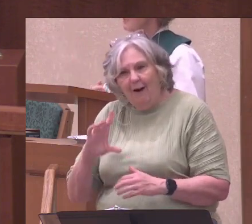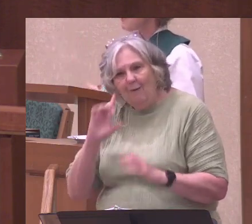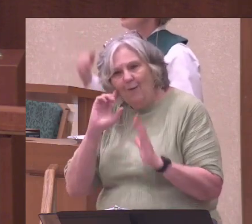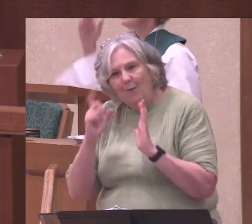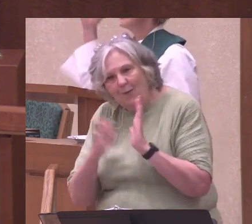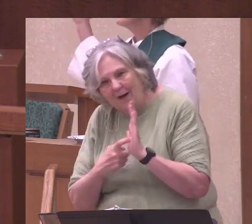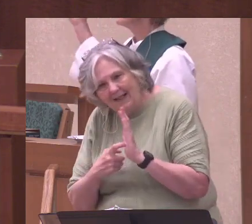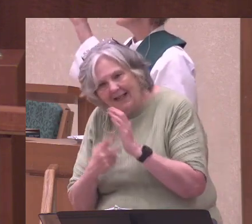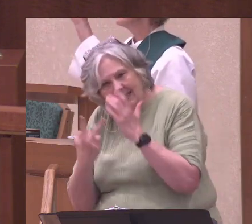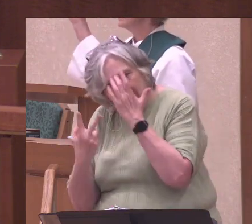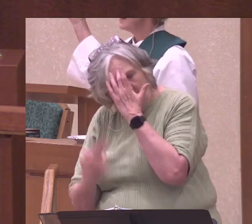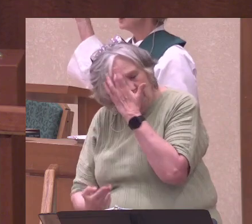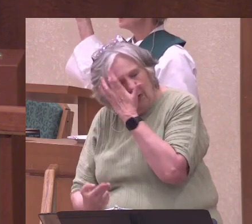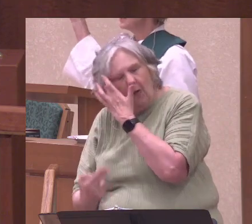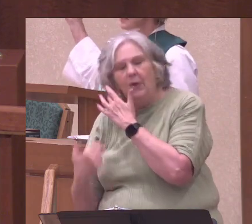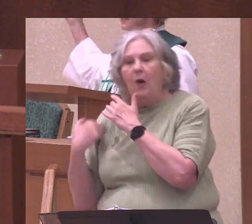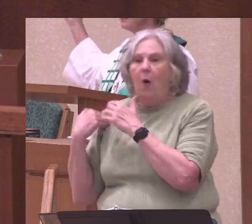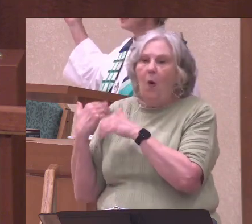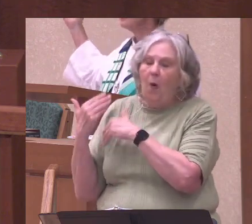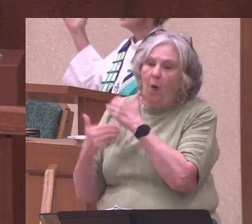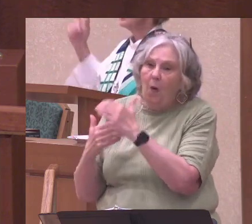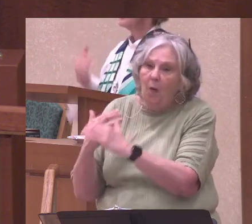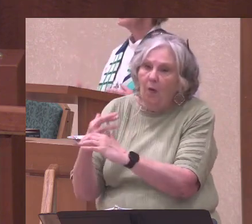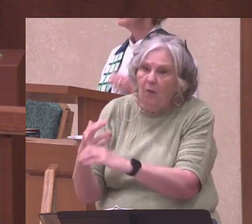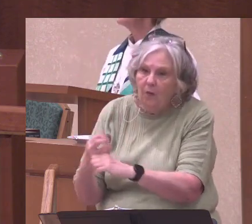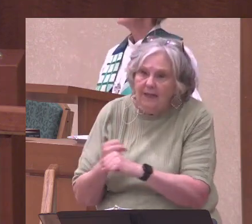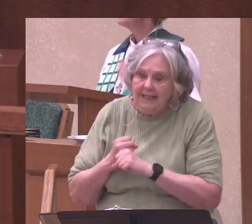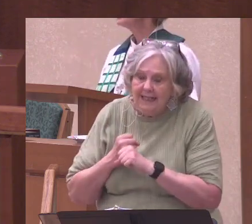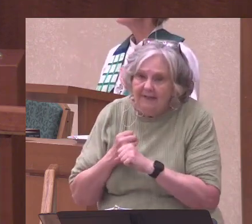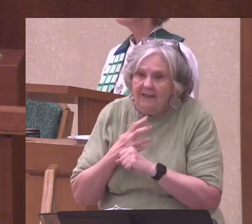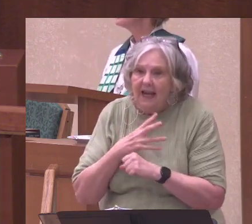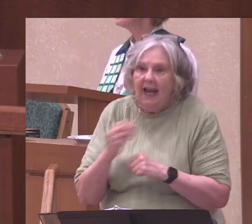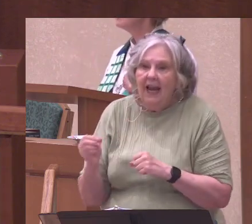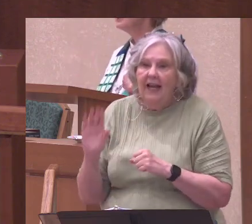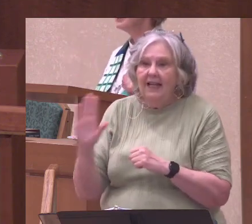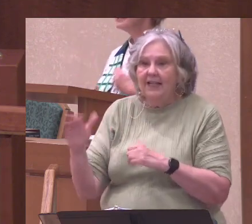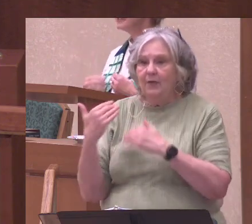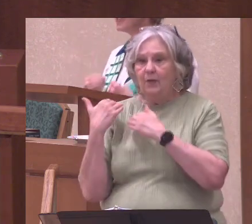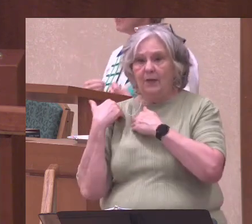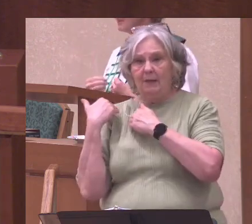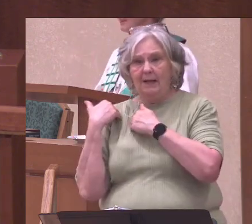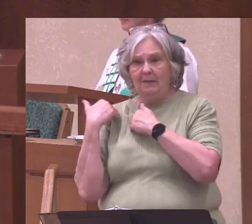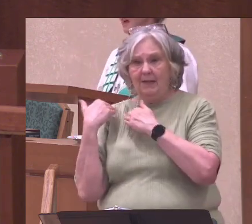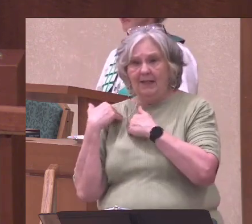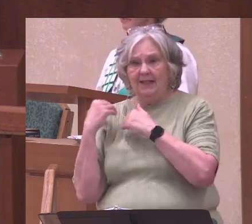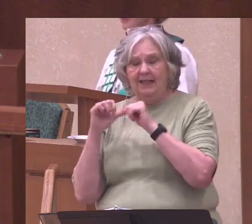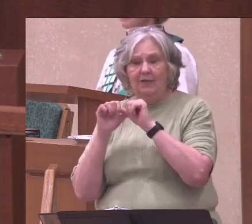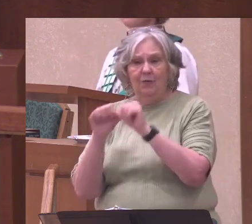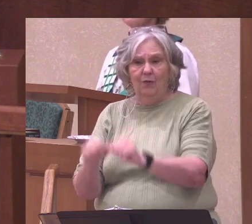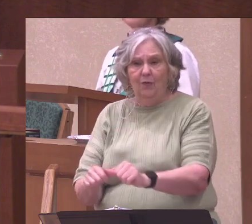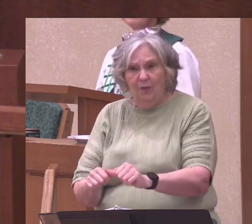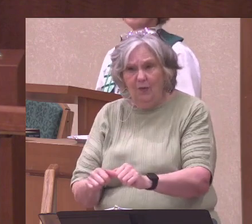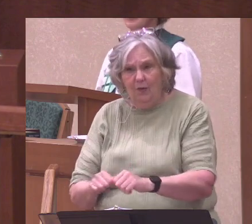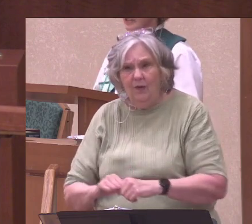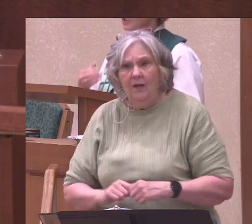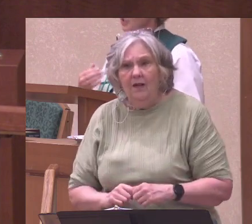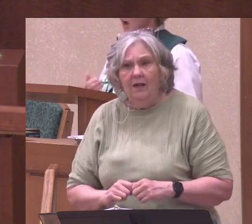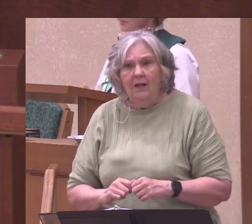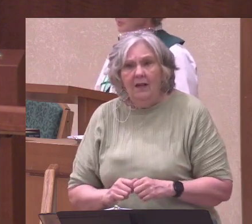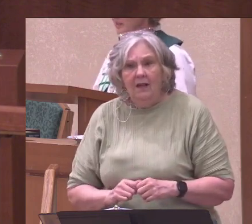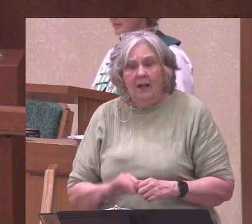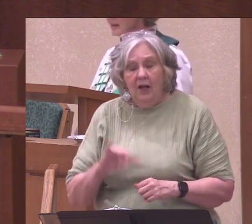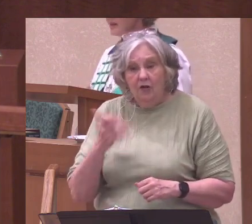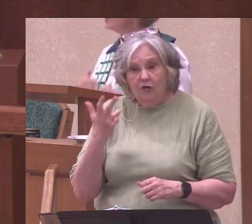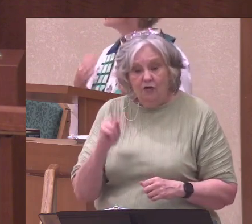recognizing both the legacy that he has received and his responsibility to keep it alive. In